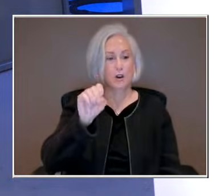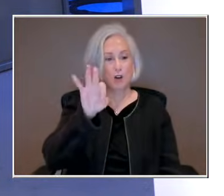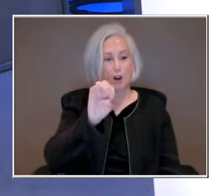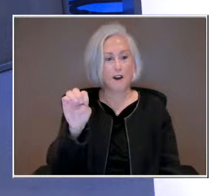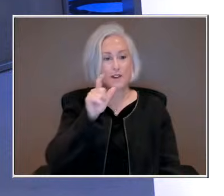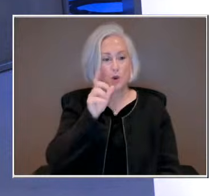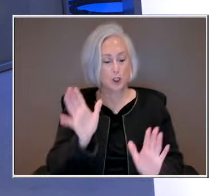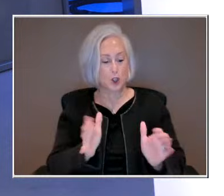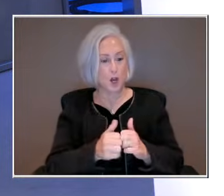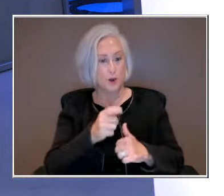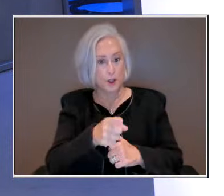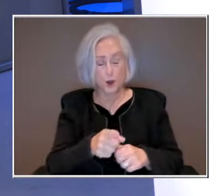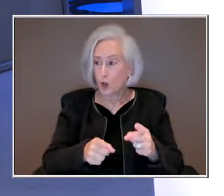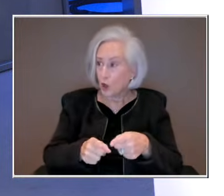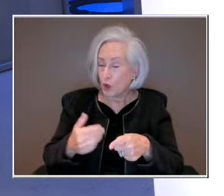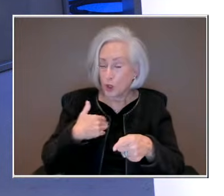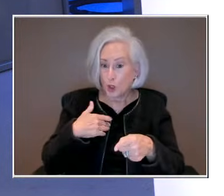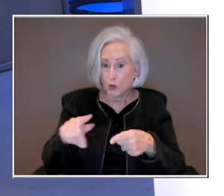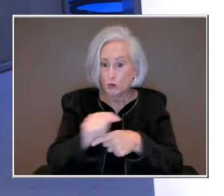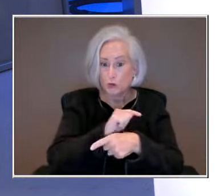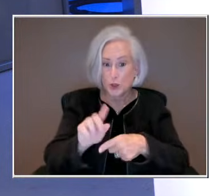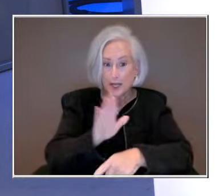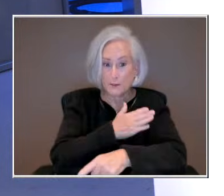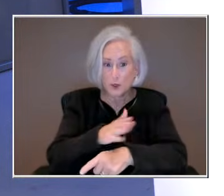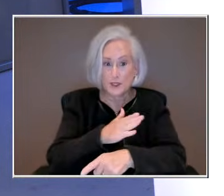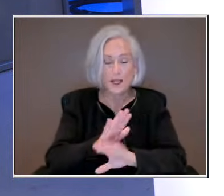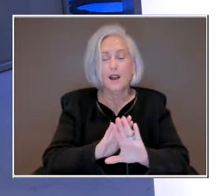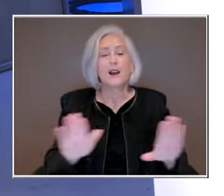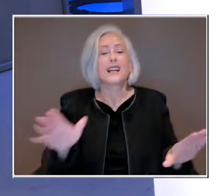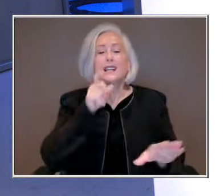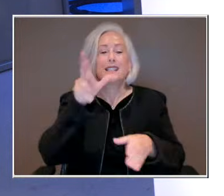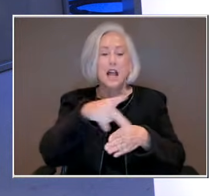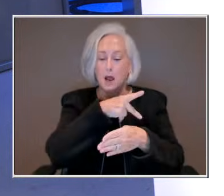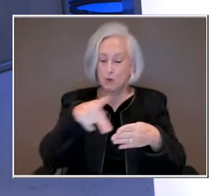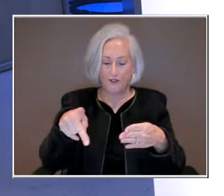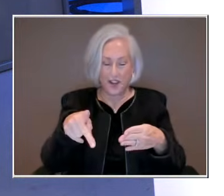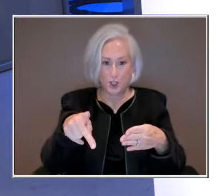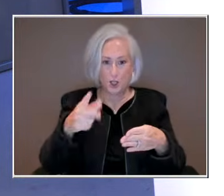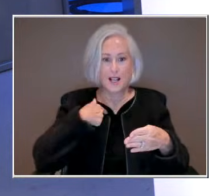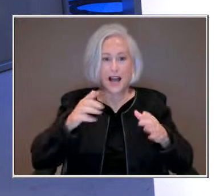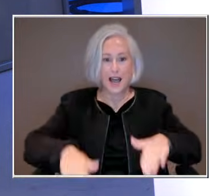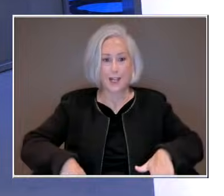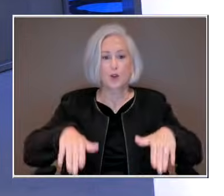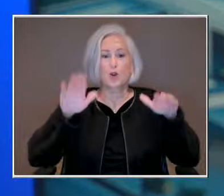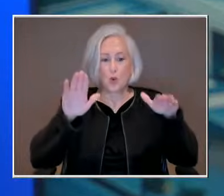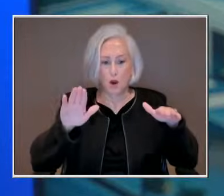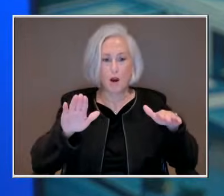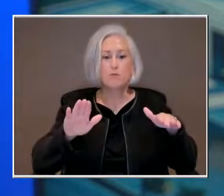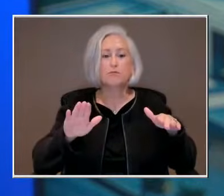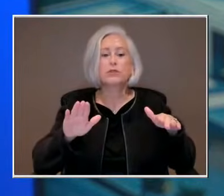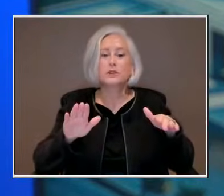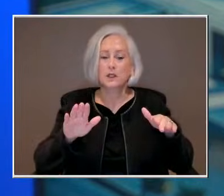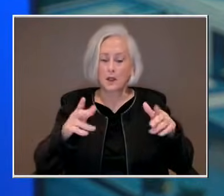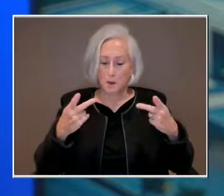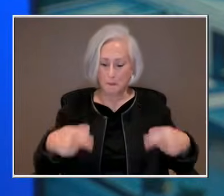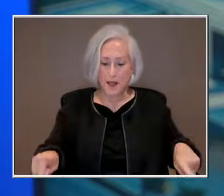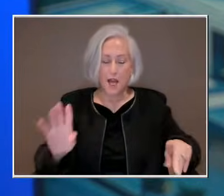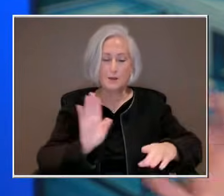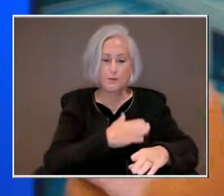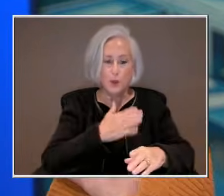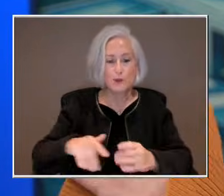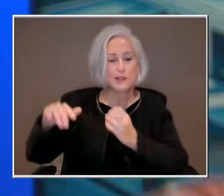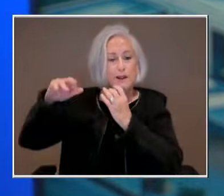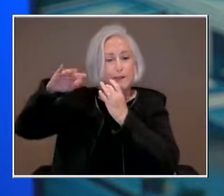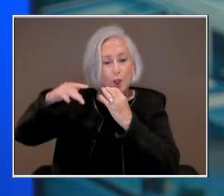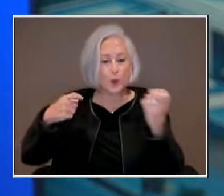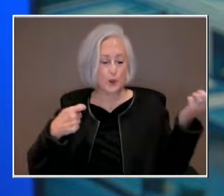musician? What do you play? Well, I'm not a professional musician. I grew up playing music. Right. I've grown up playing the flute, the guitar. I've been in a